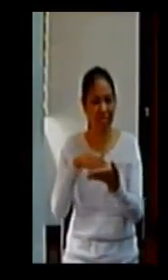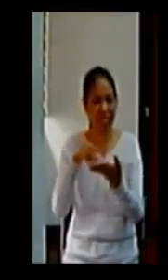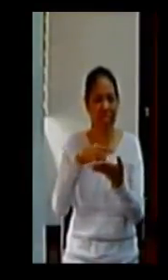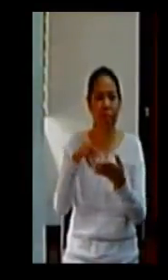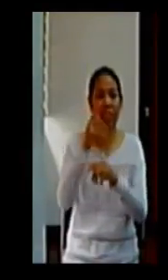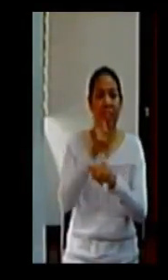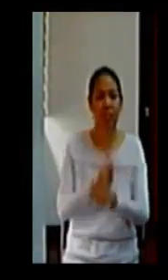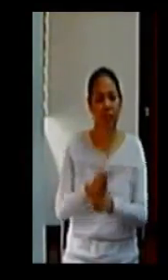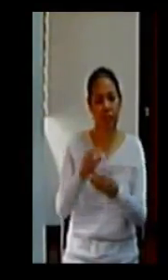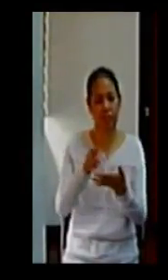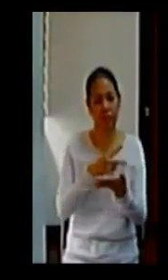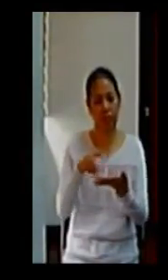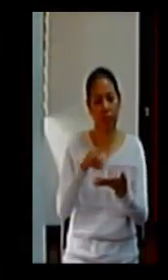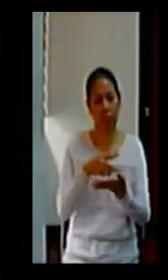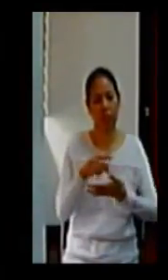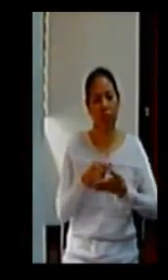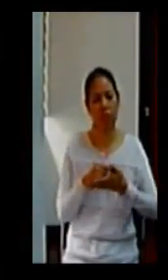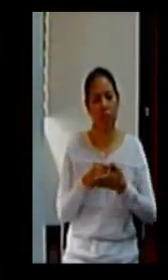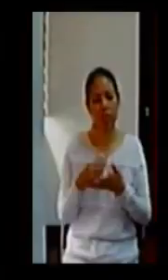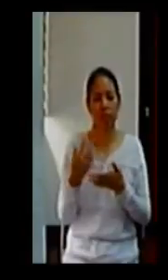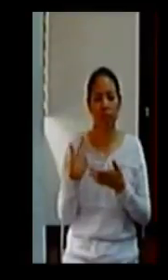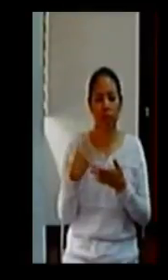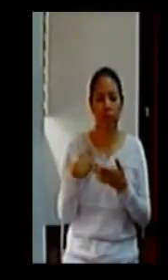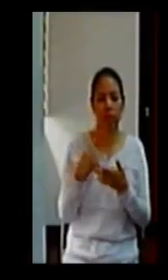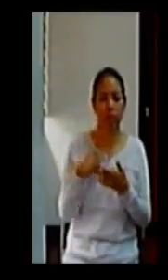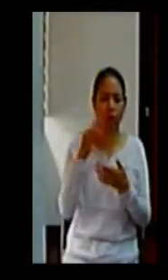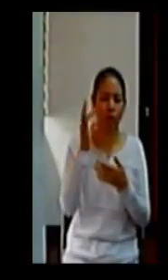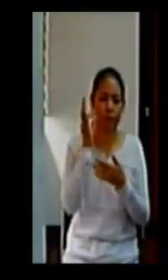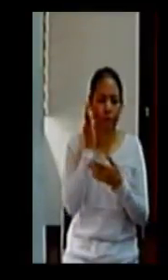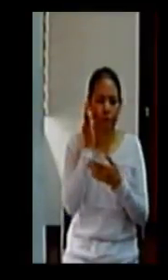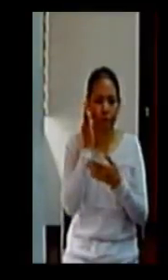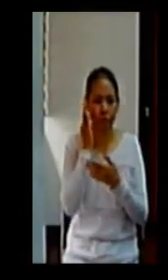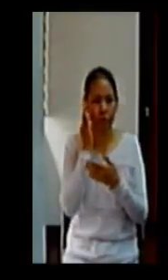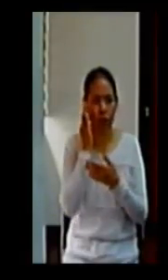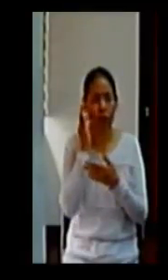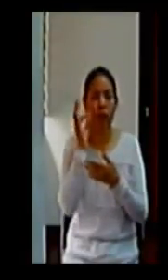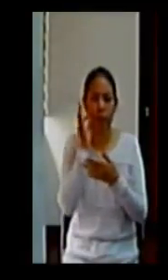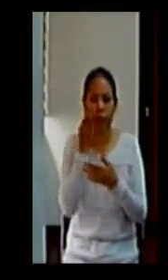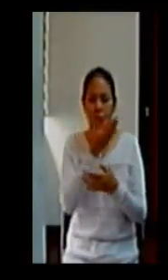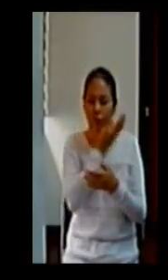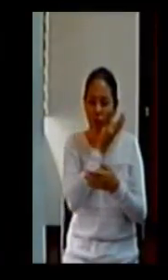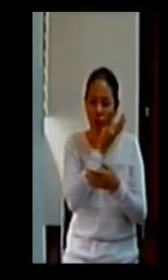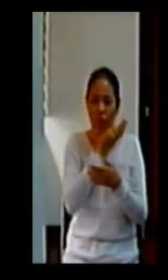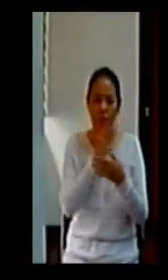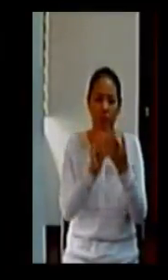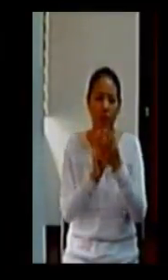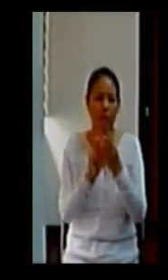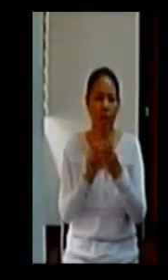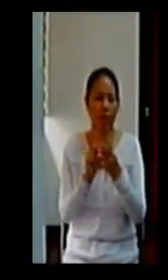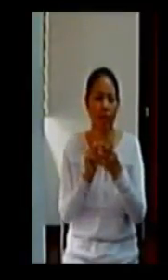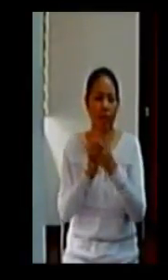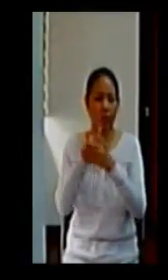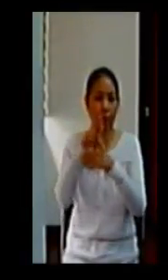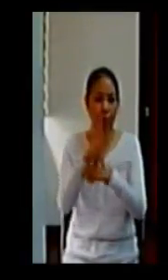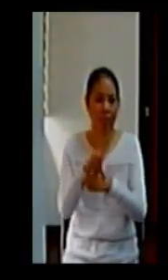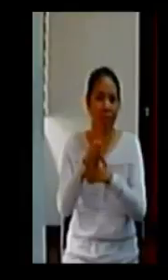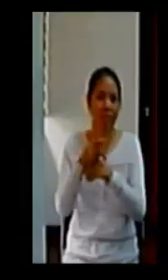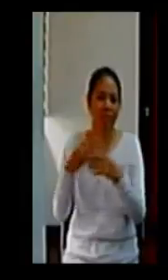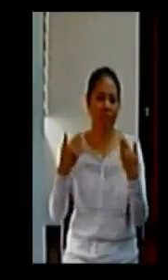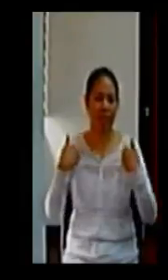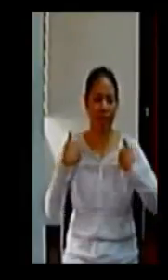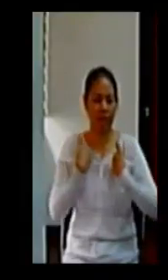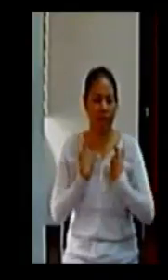saan minomonitor pa namin every 3 years yung mga useful plants and animals na nakikita sa